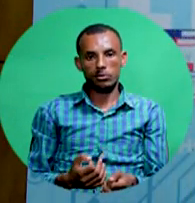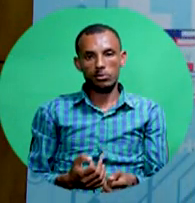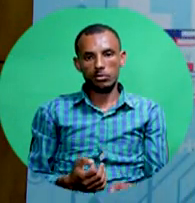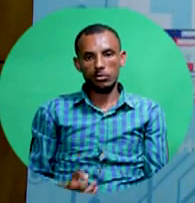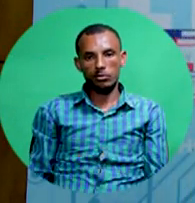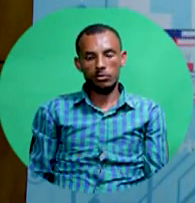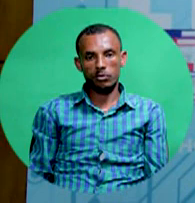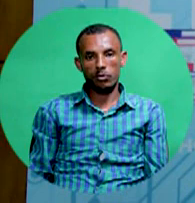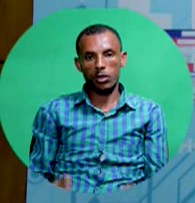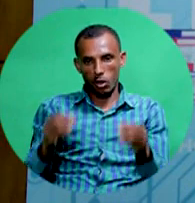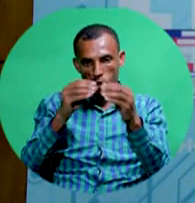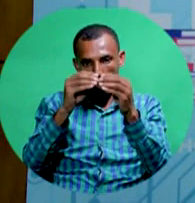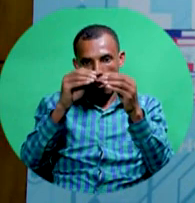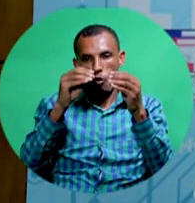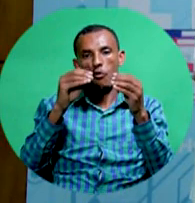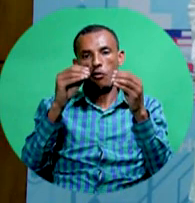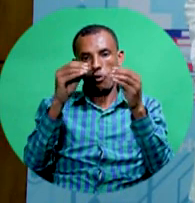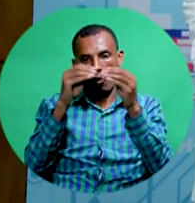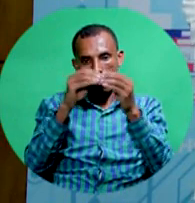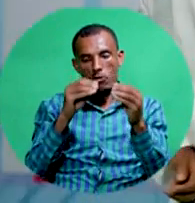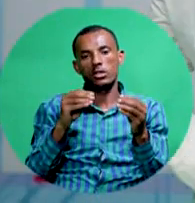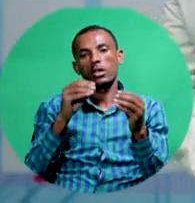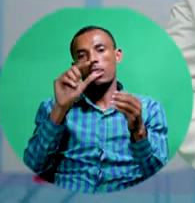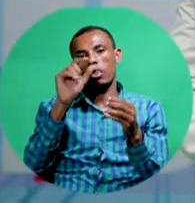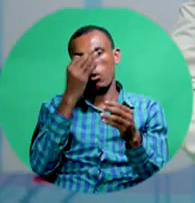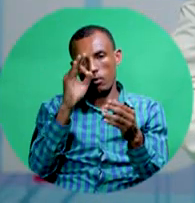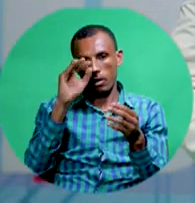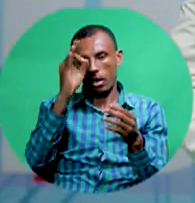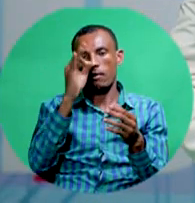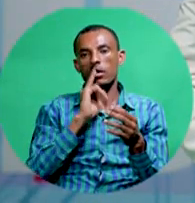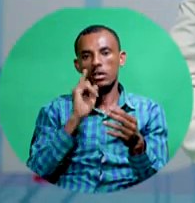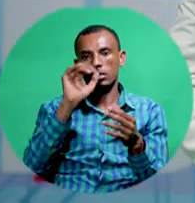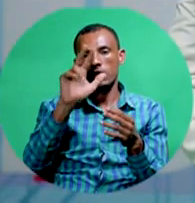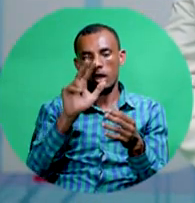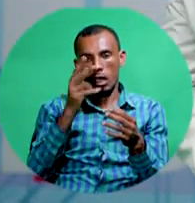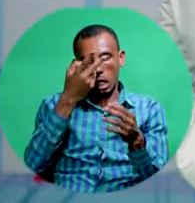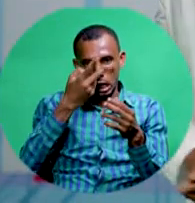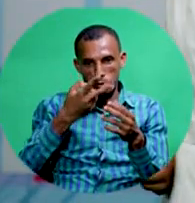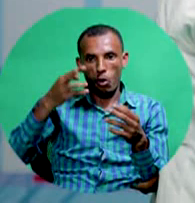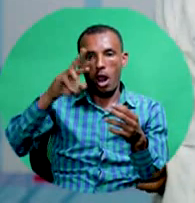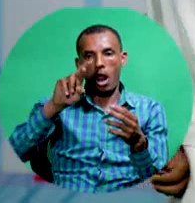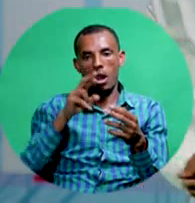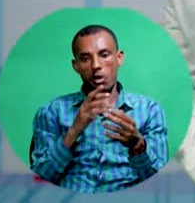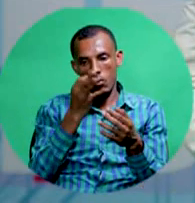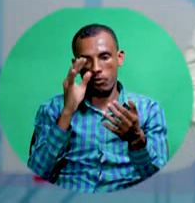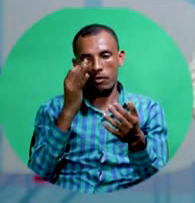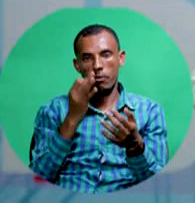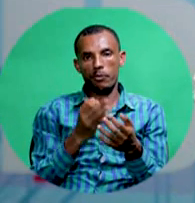don't forget the coefficient of the x is 3. So take the reciprocal of it, and then